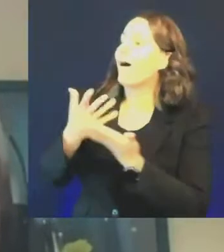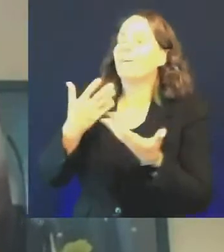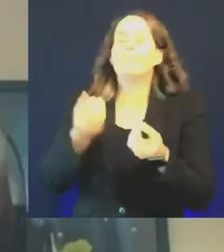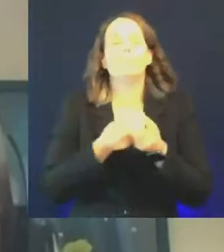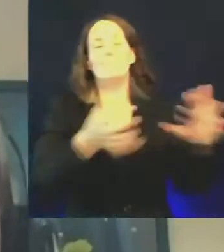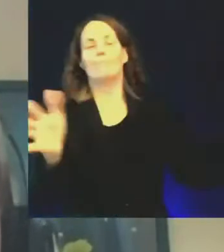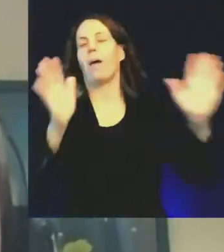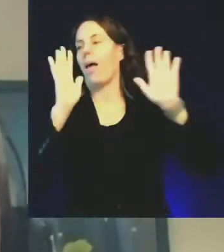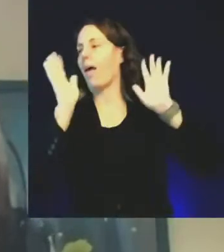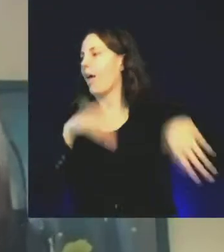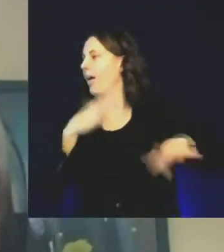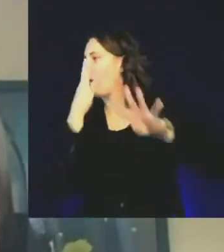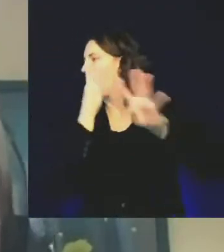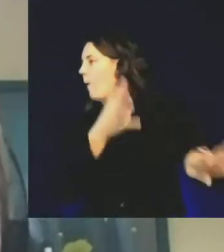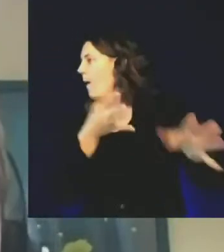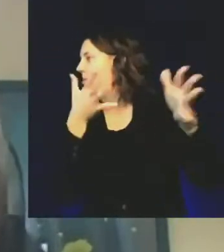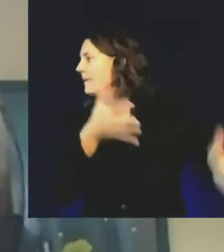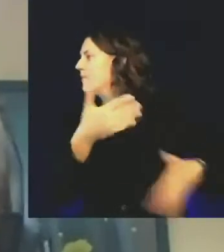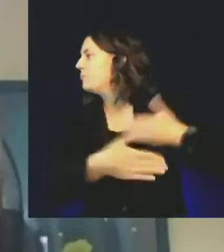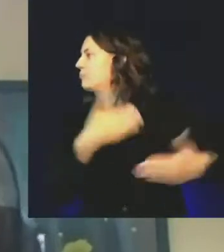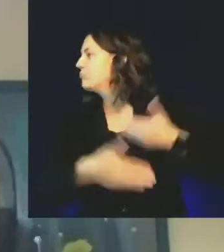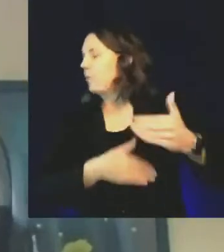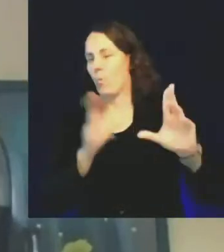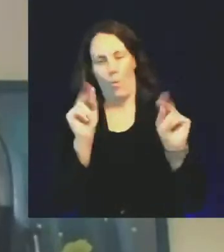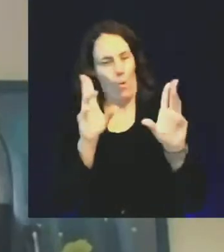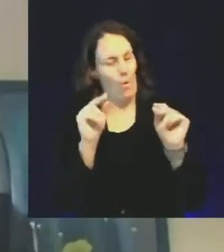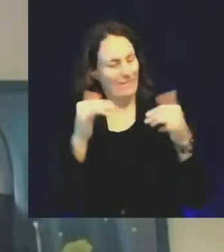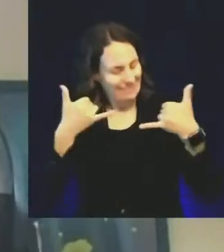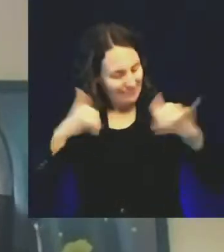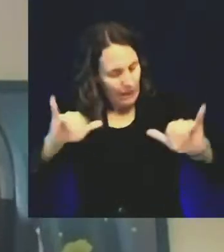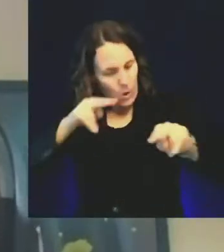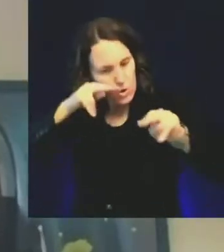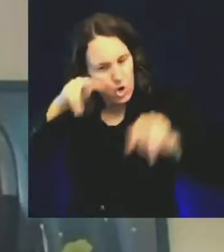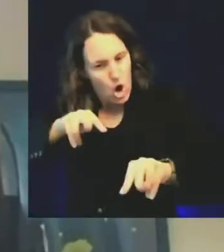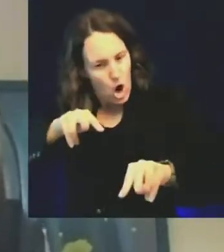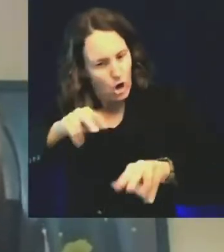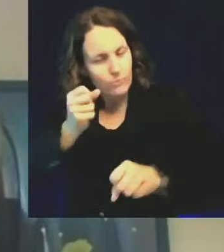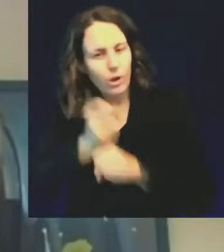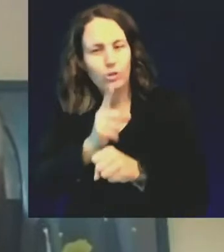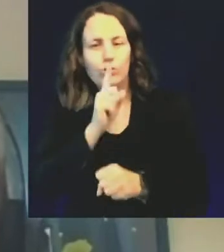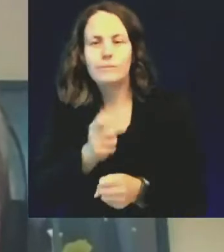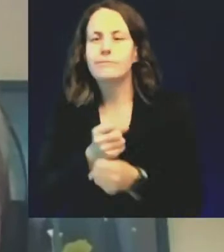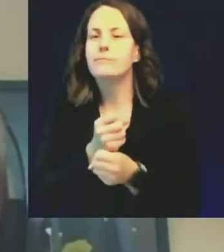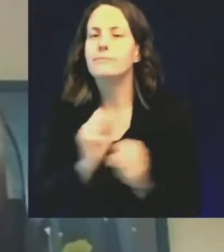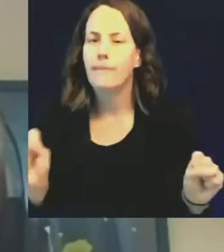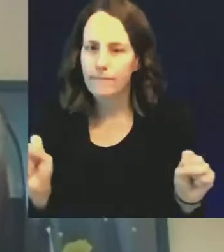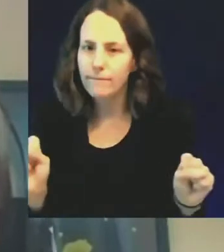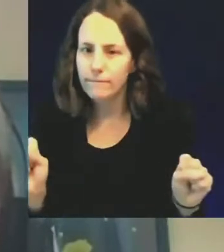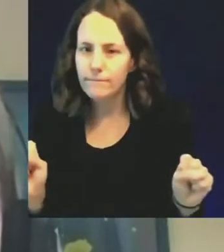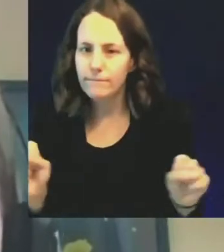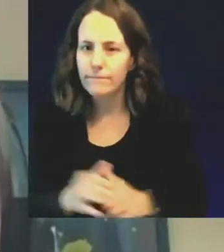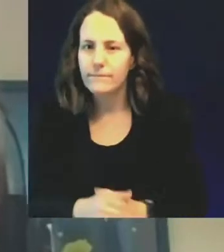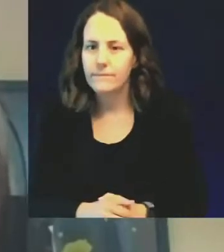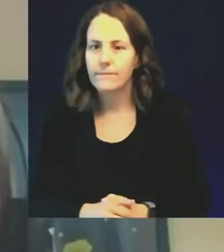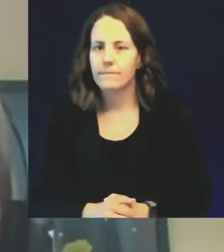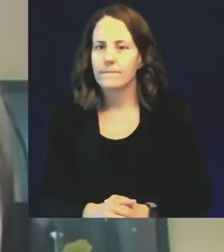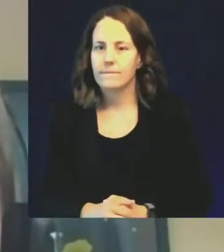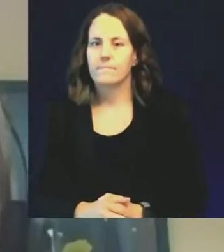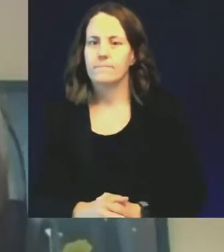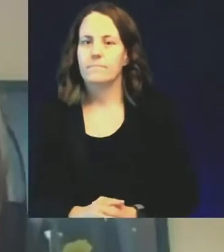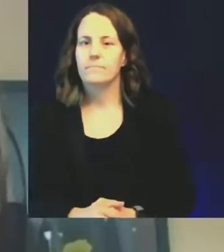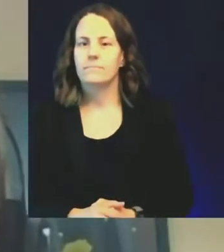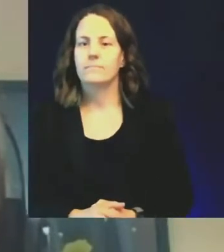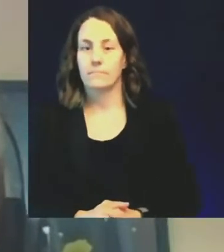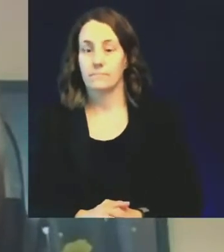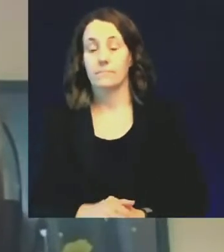there will be recommendations for boosters. And I know our manufacturers are already looking at boosters. Some of you may have heard that